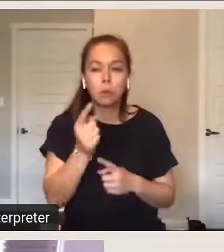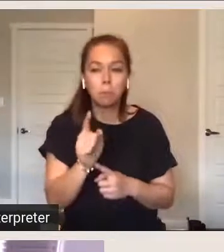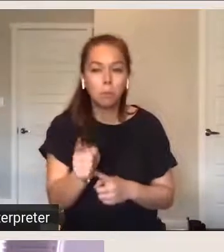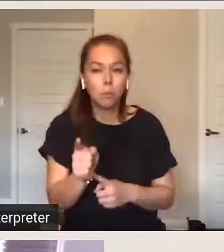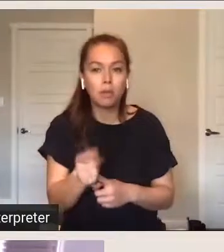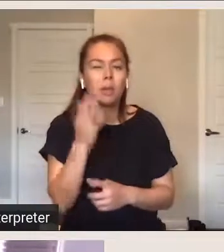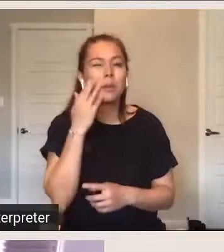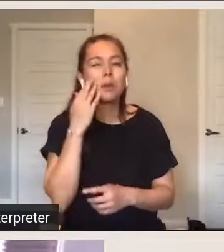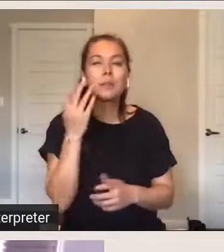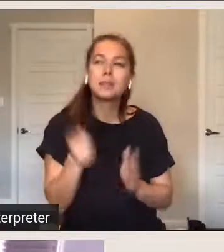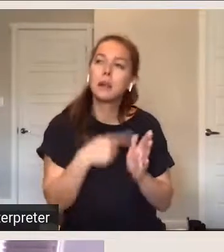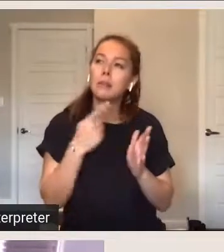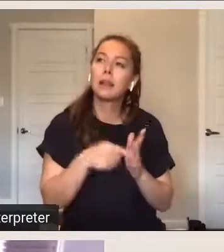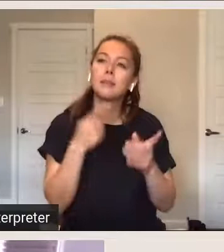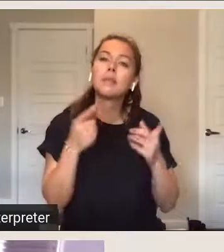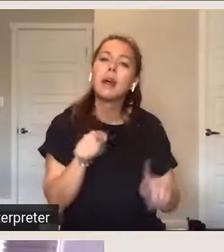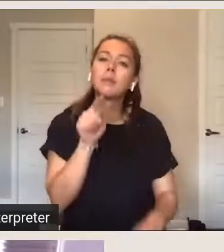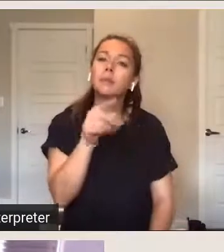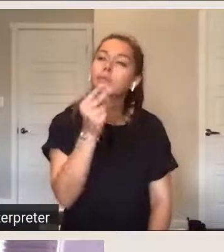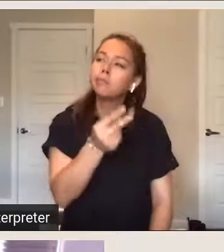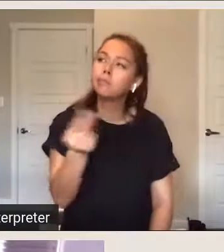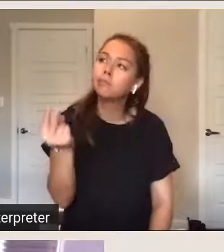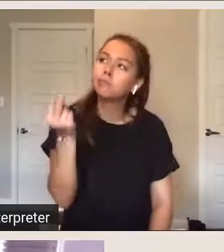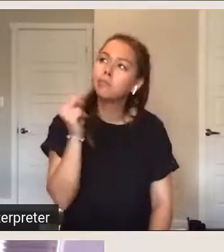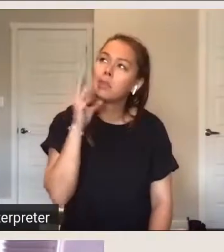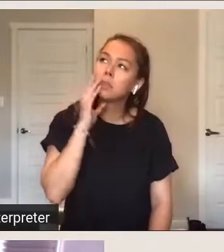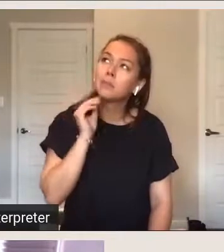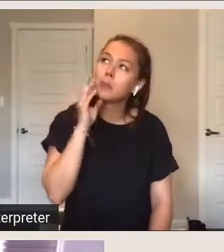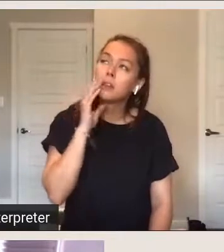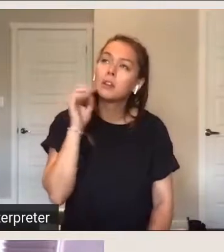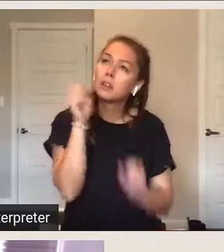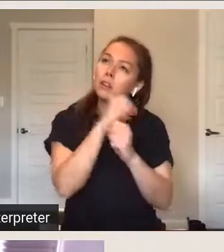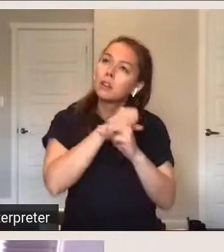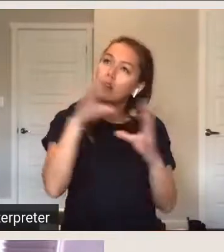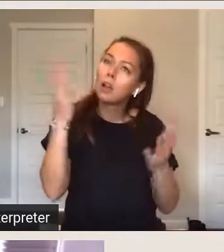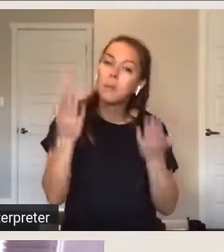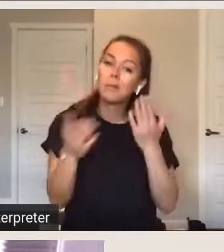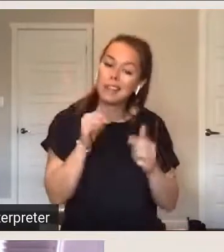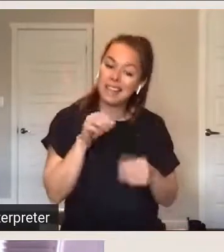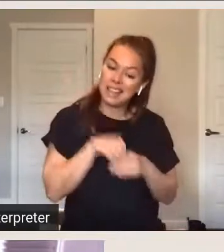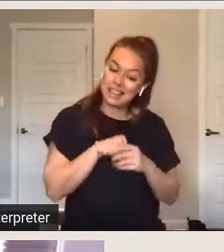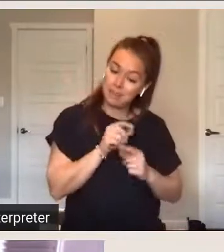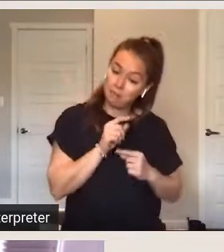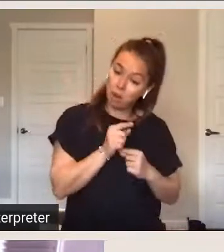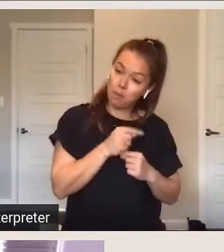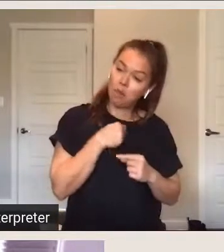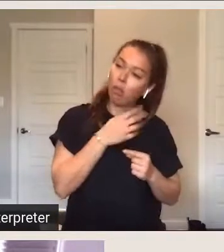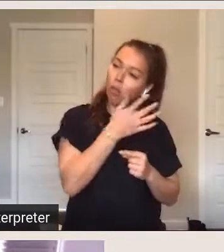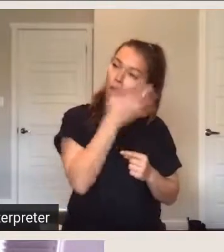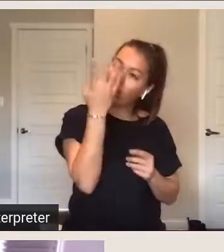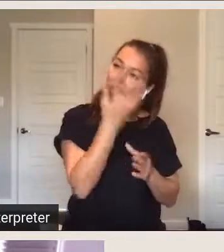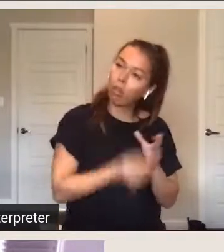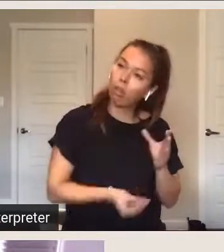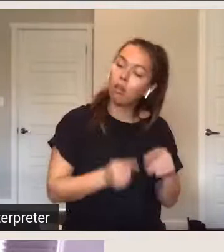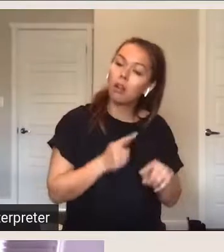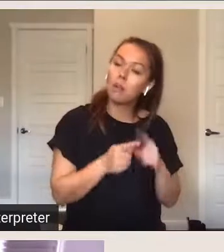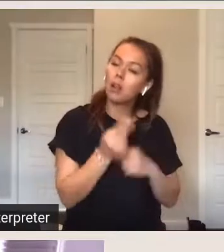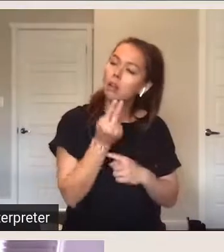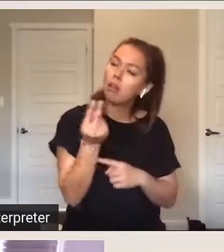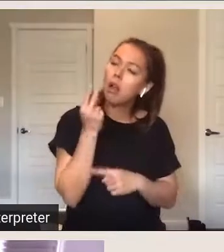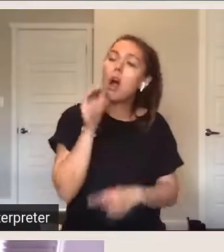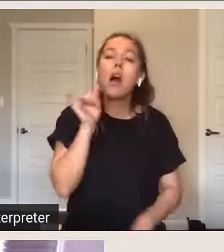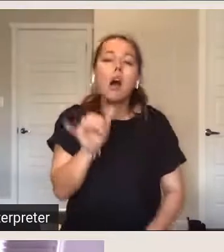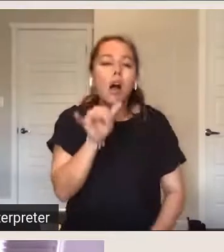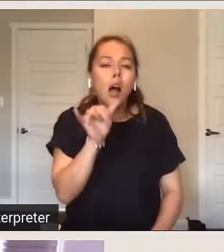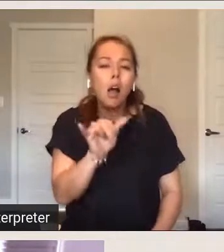look back to that experience, maybe you might have forgotten that one moment or something. So, kind of curious to think to ask you, what